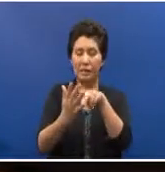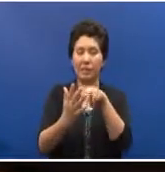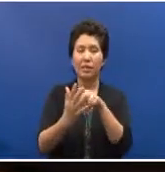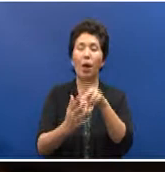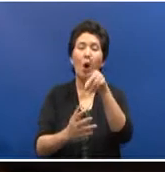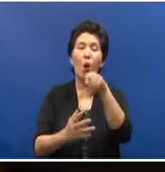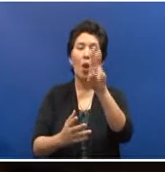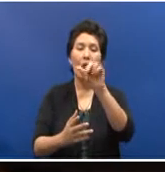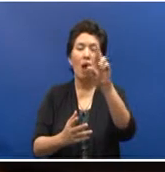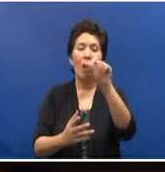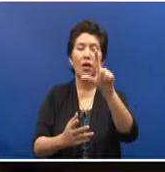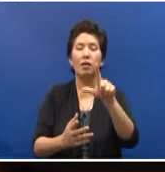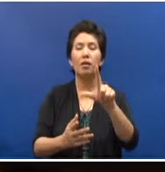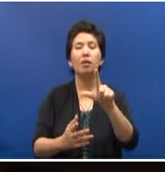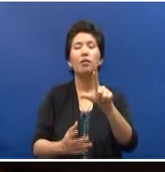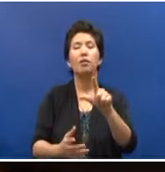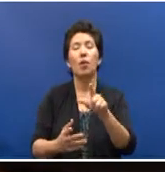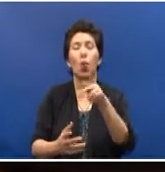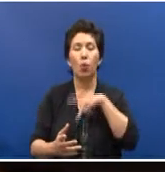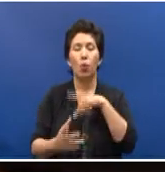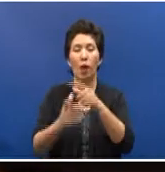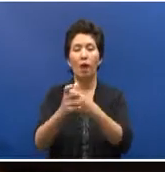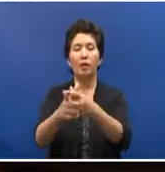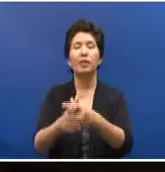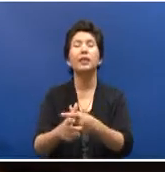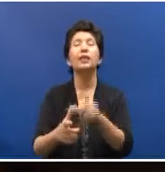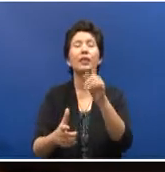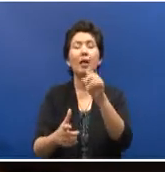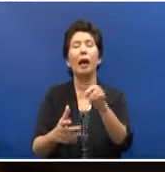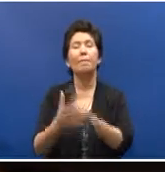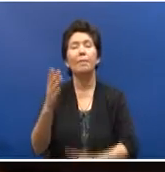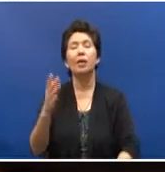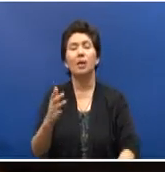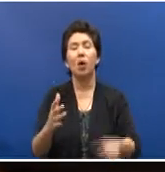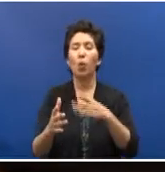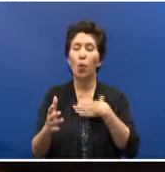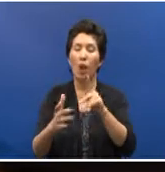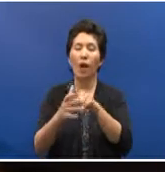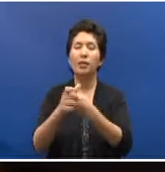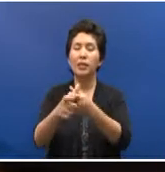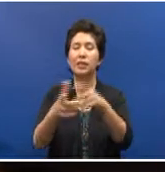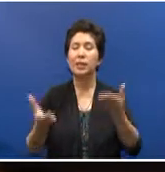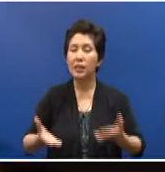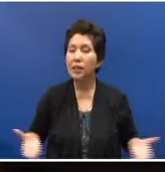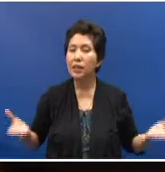about collaring? Okay, so what is collaring? Okay, so collaring here,